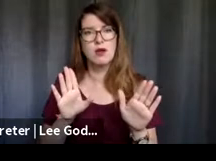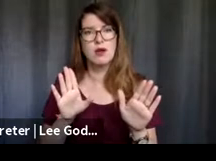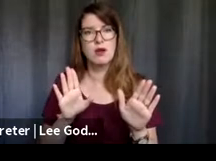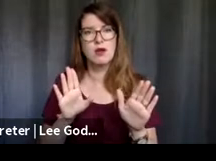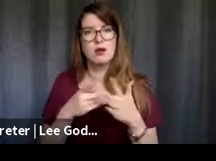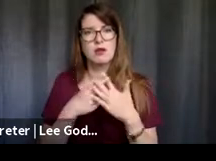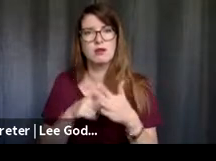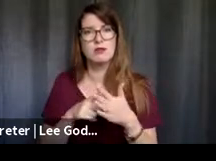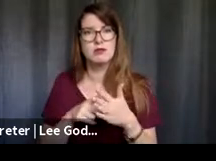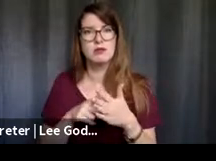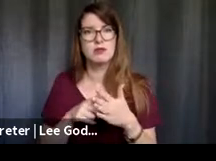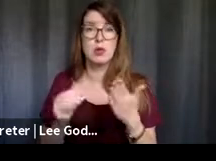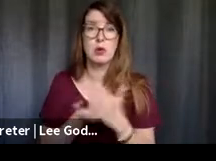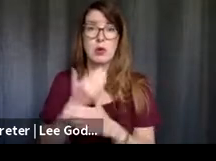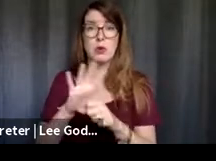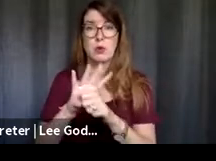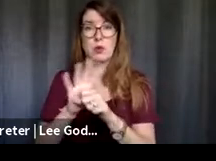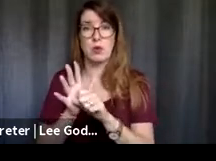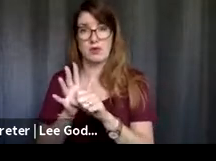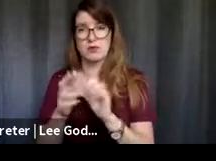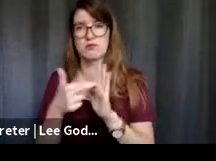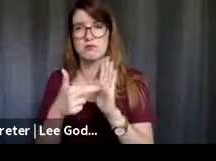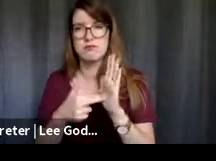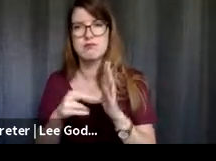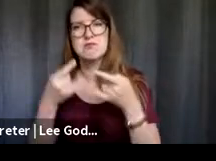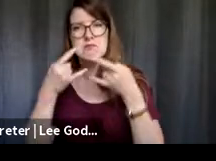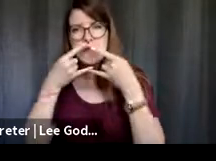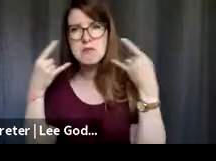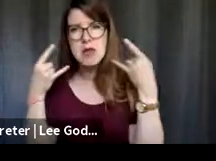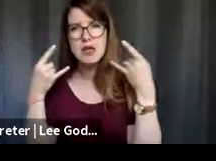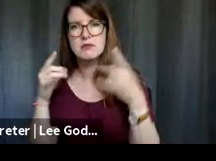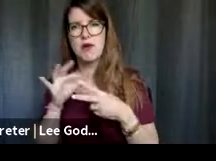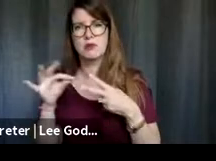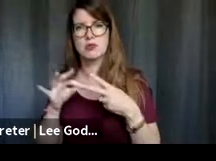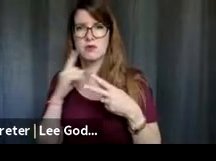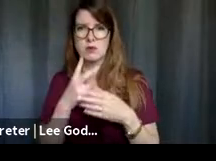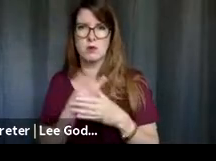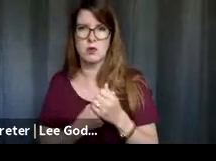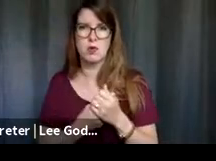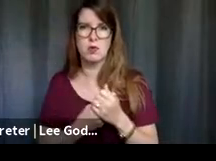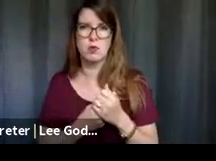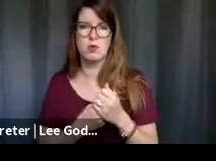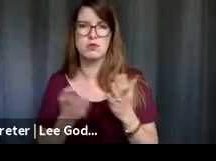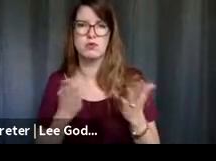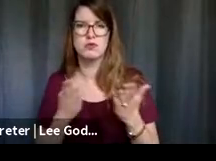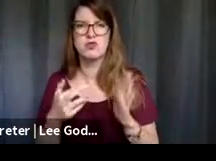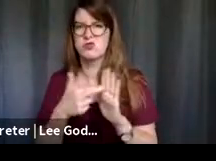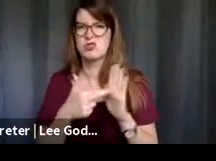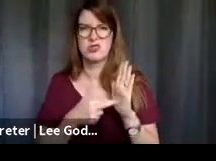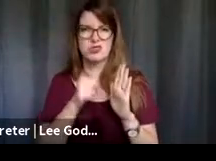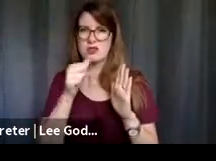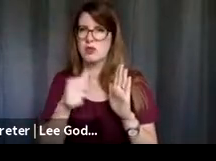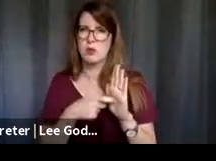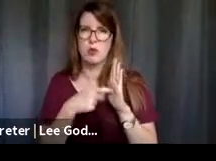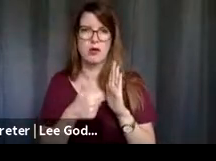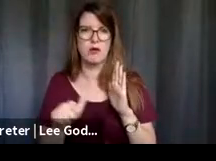new COVID protocols, which will be a mask optional service for both of our services, and registration will not be required